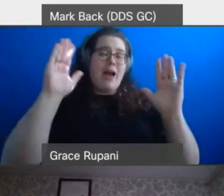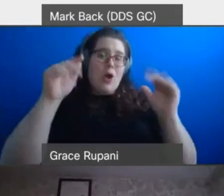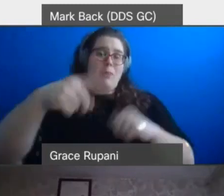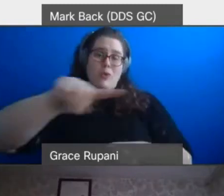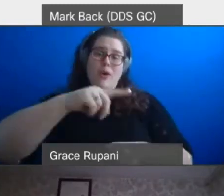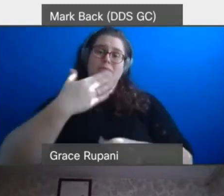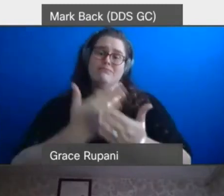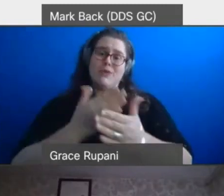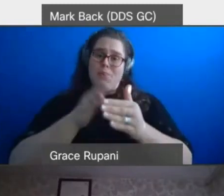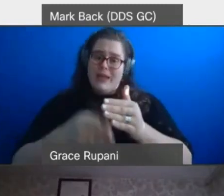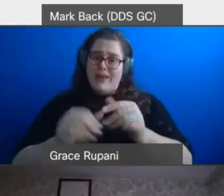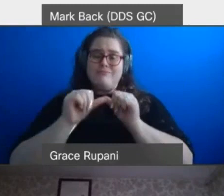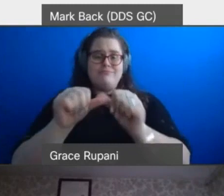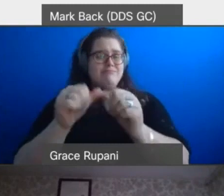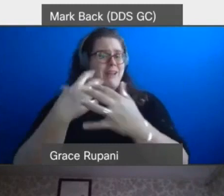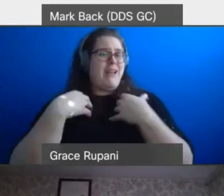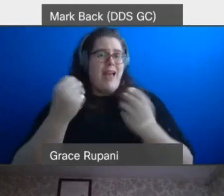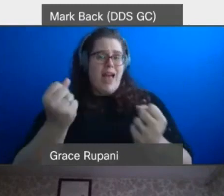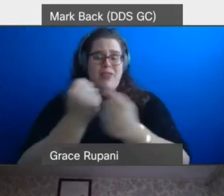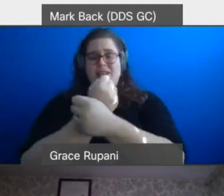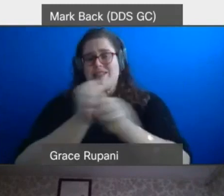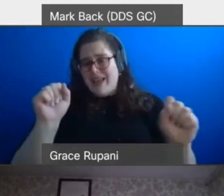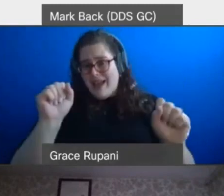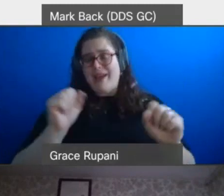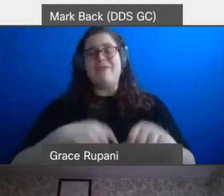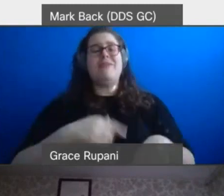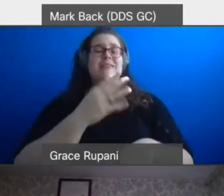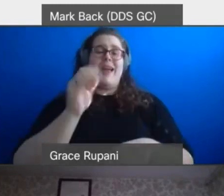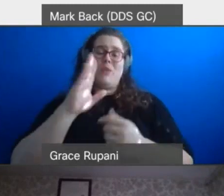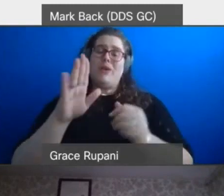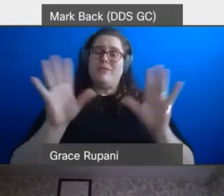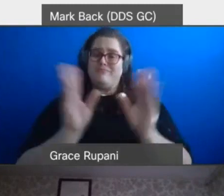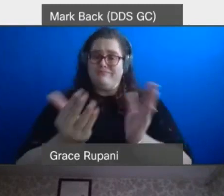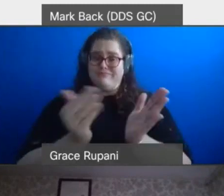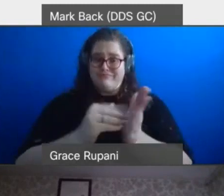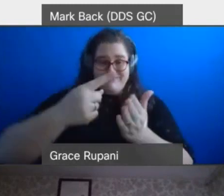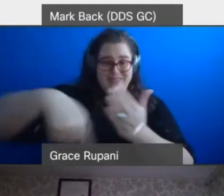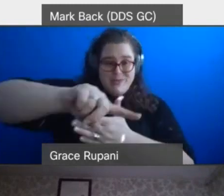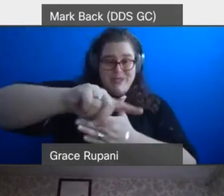safe, and I will talk with all of you next week. Thank you.